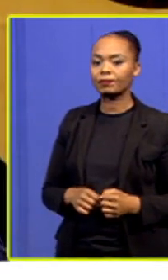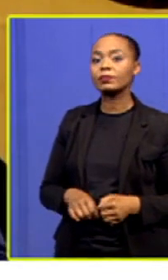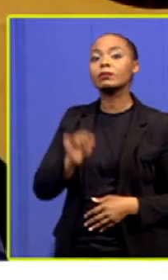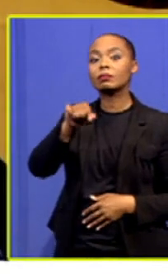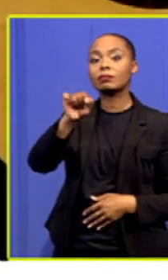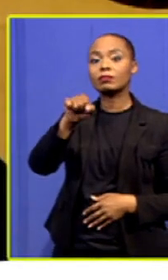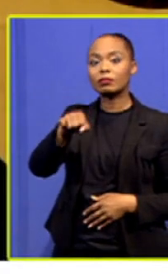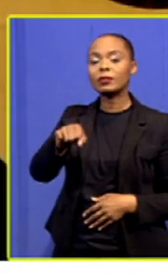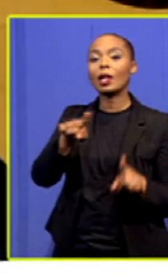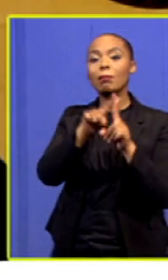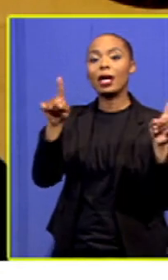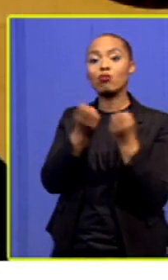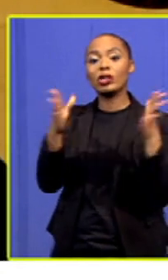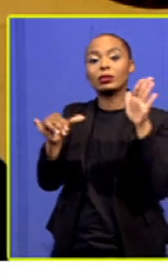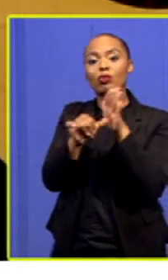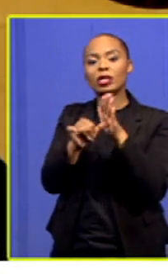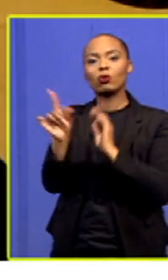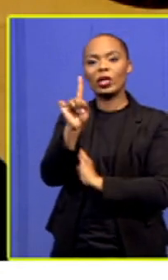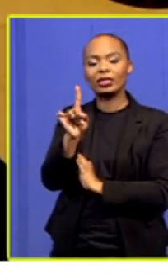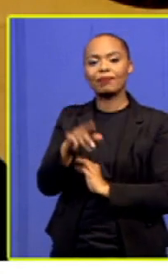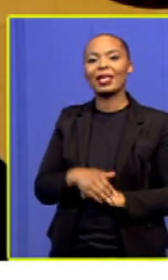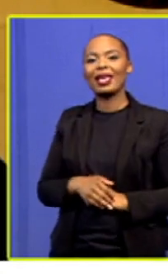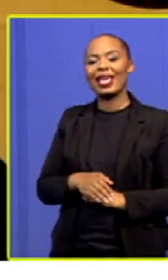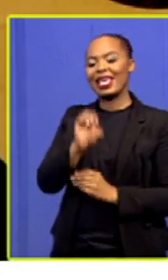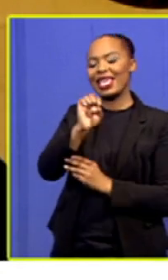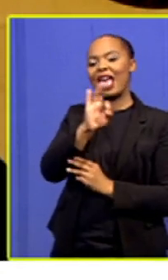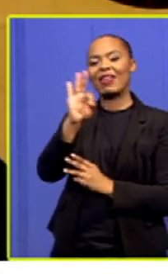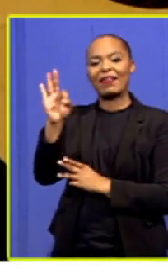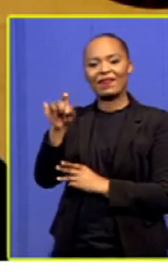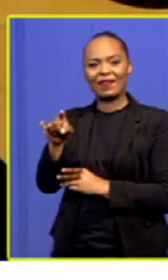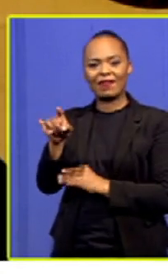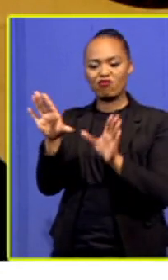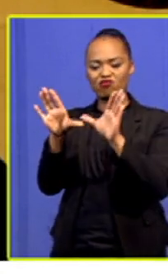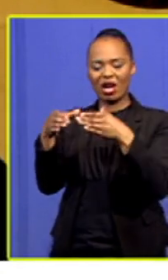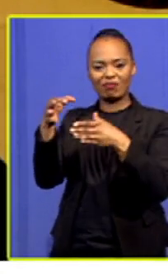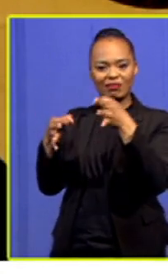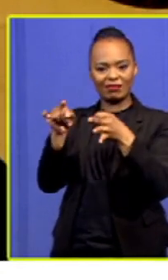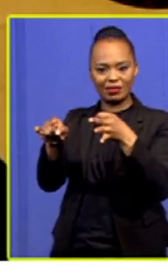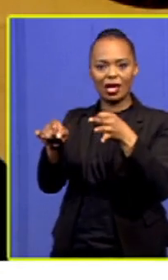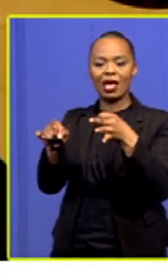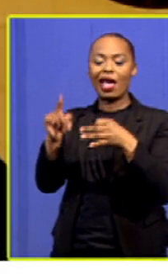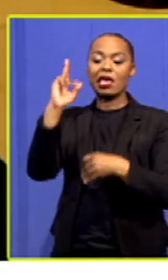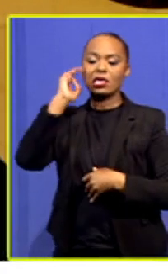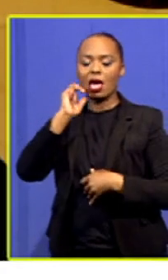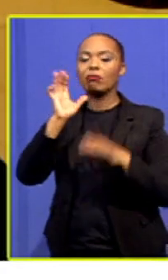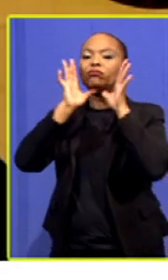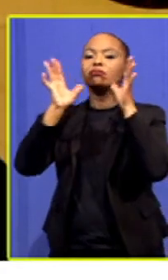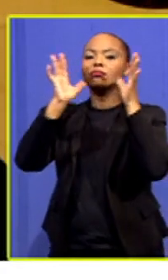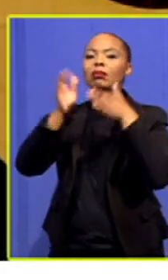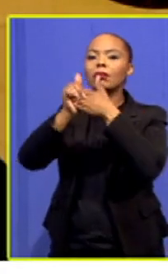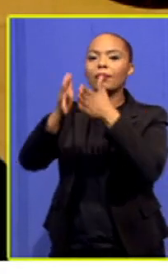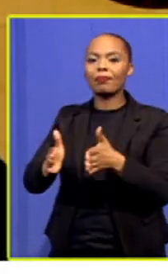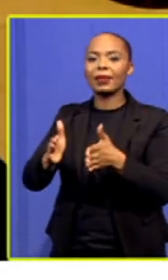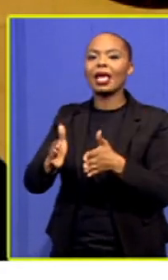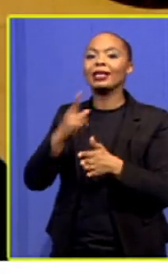most important one to look at is on Sunday, the EFF, because we had their leader saying that, throughout their campaign